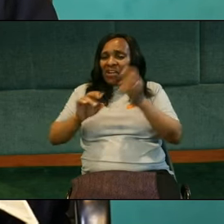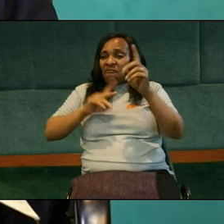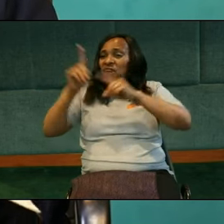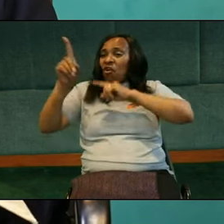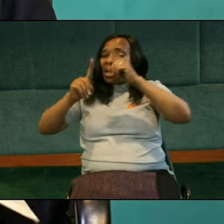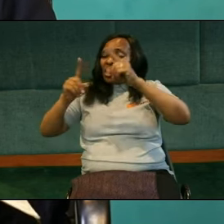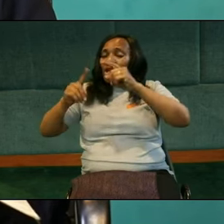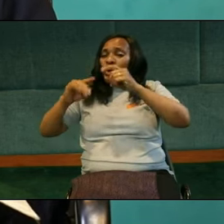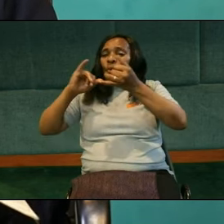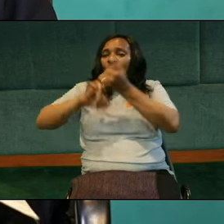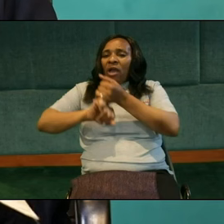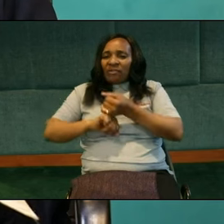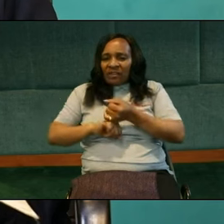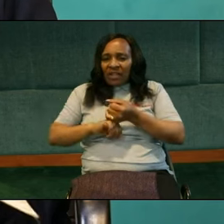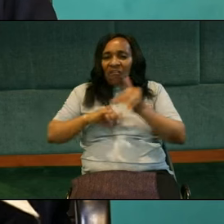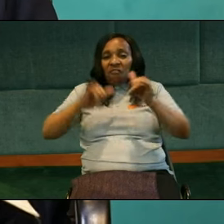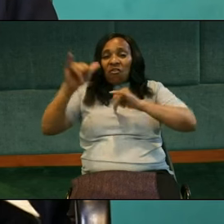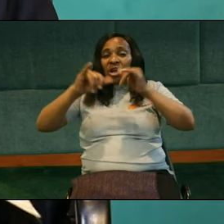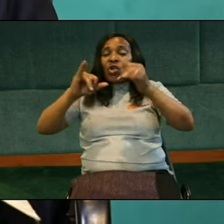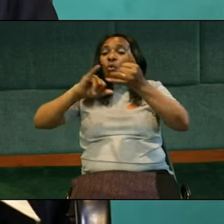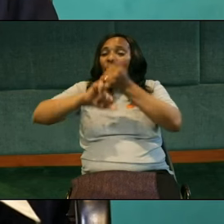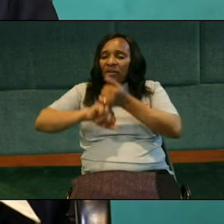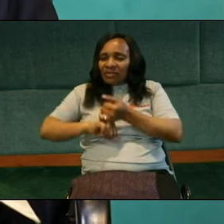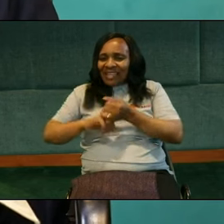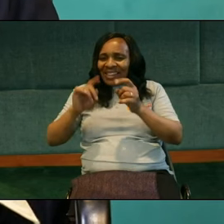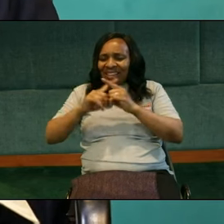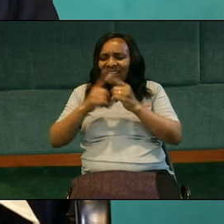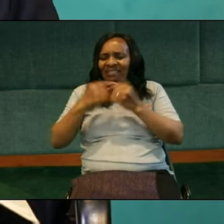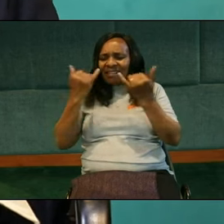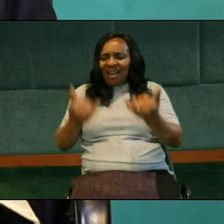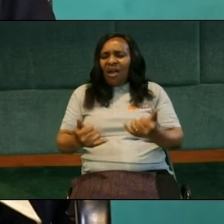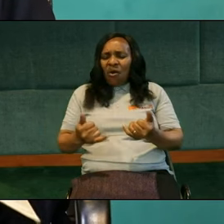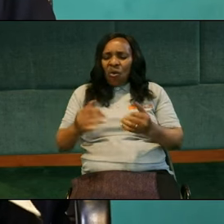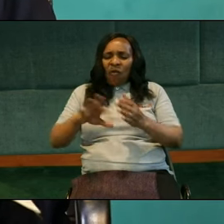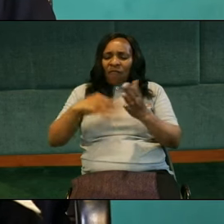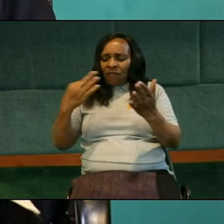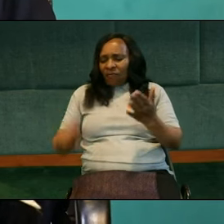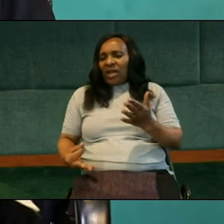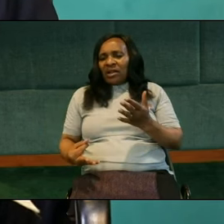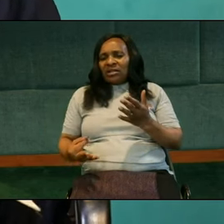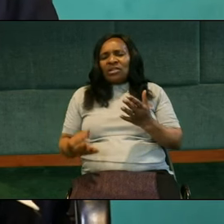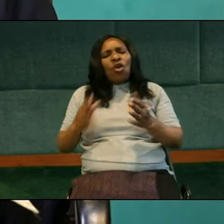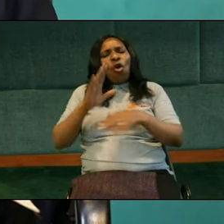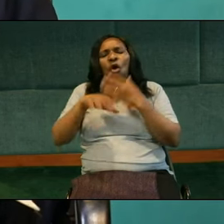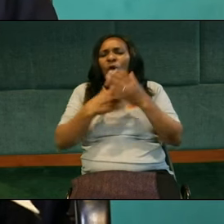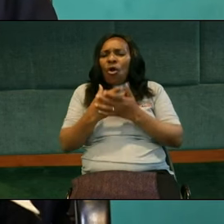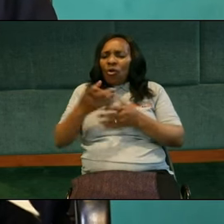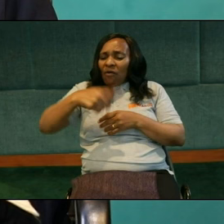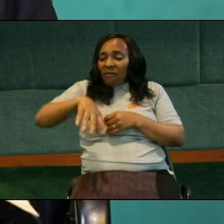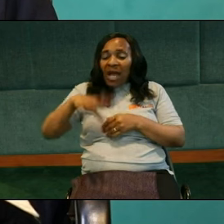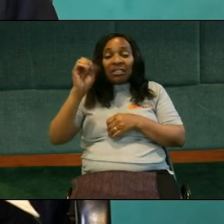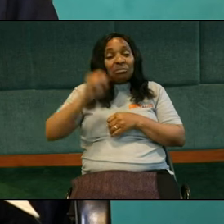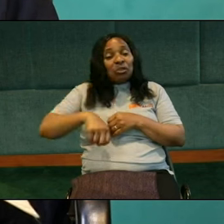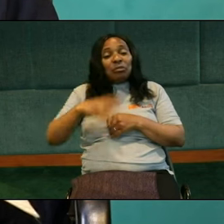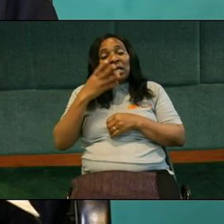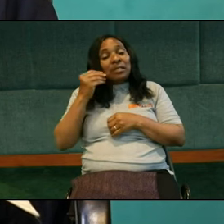is he was led away from God entirely. That's an experience all of us can experience in our lives. The